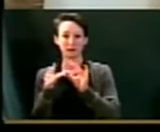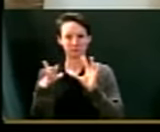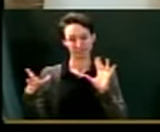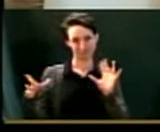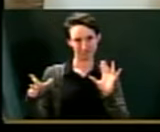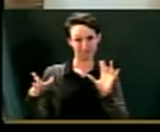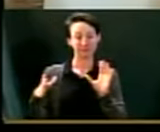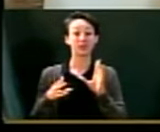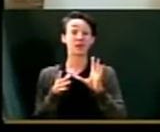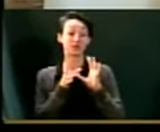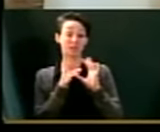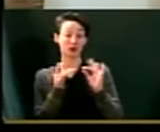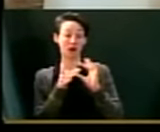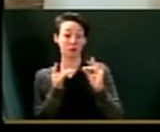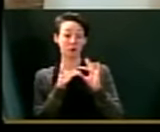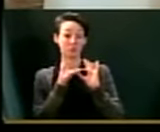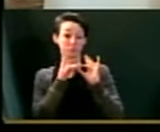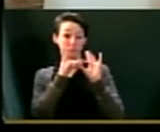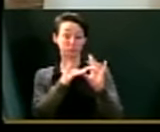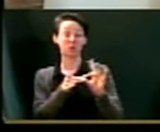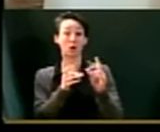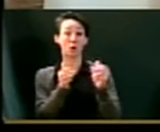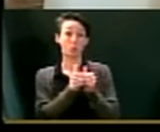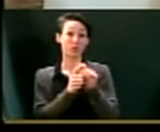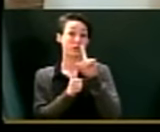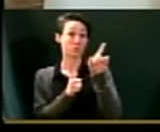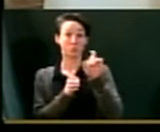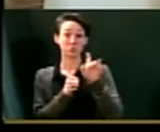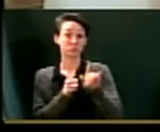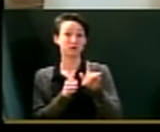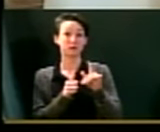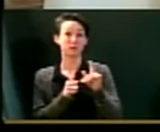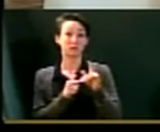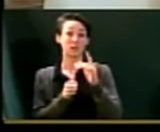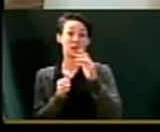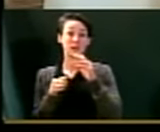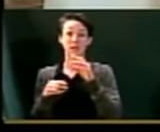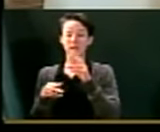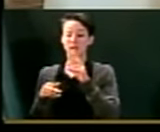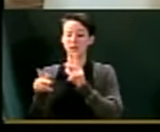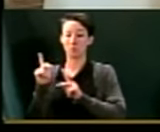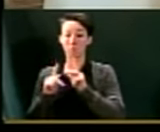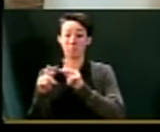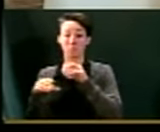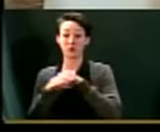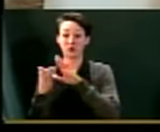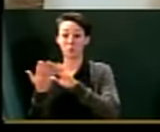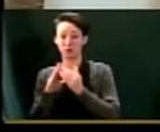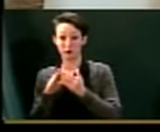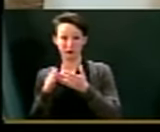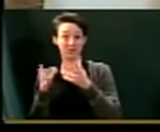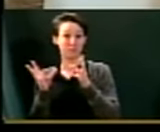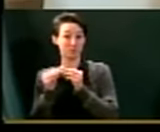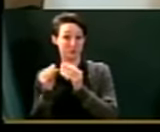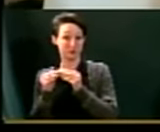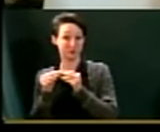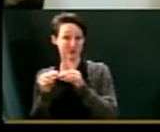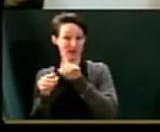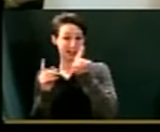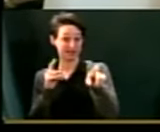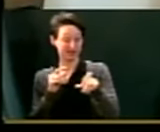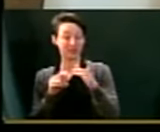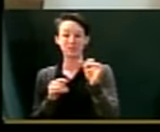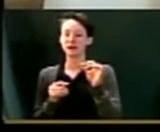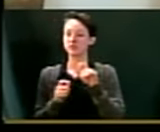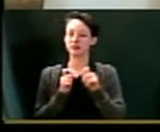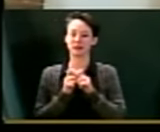comments went along with the exact same questions that were asked in our community meetings, which are also the exact same questions